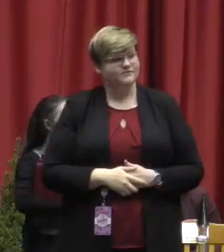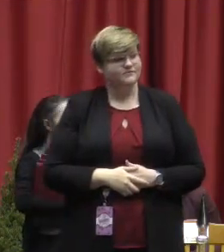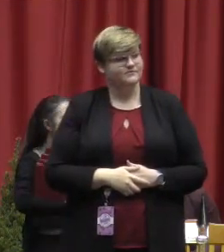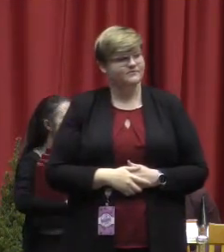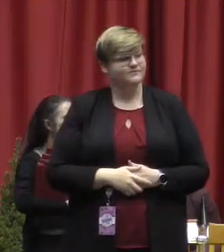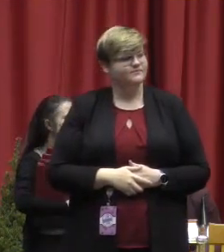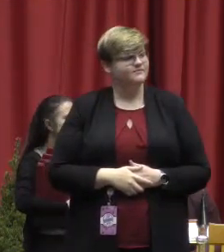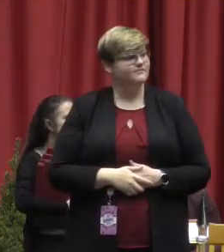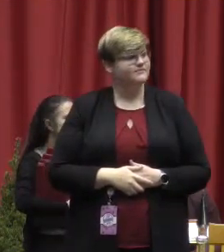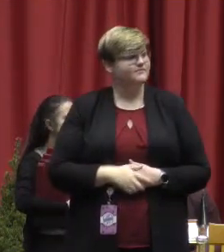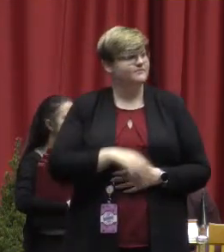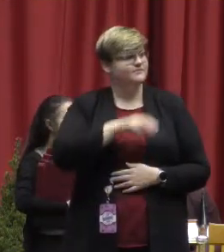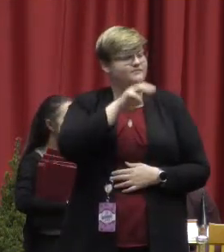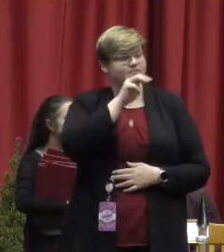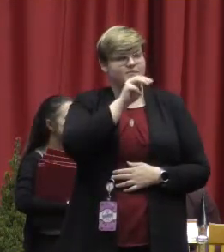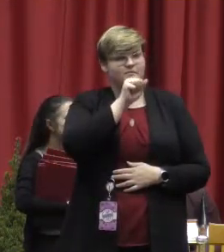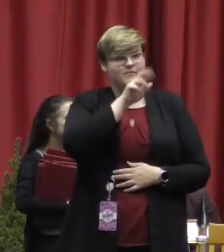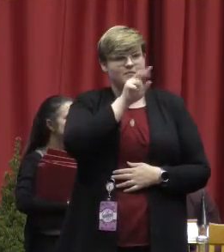Martin Collar.